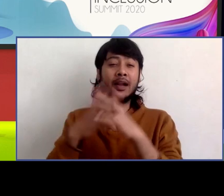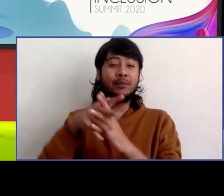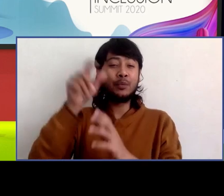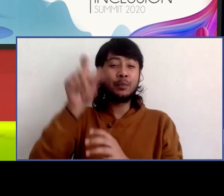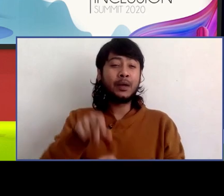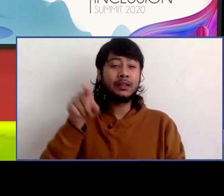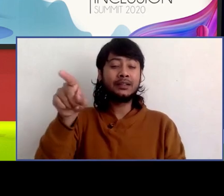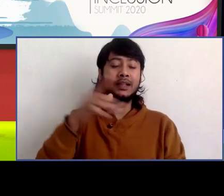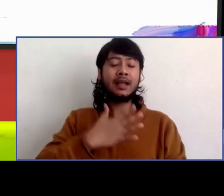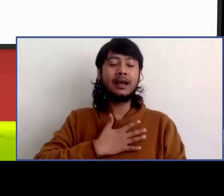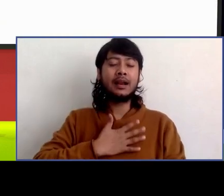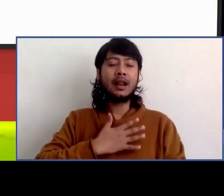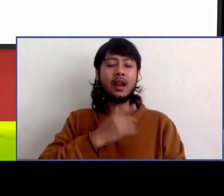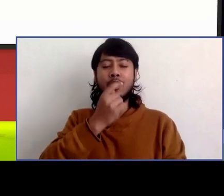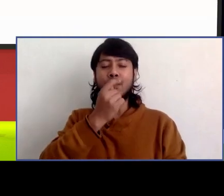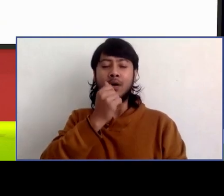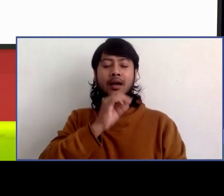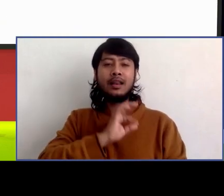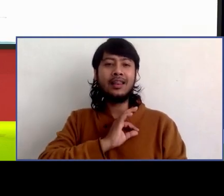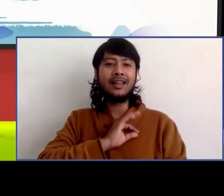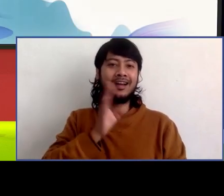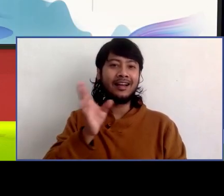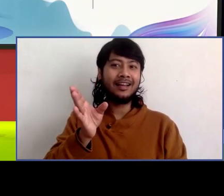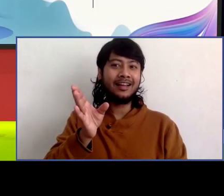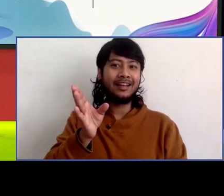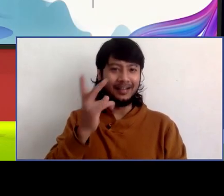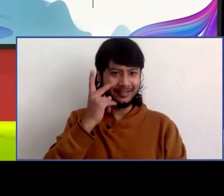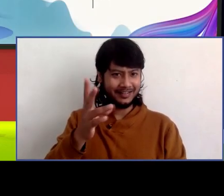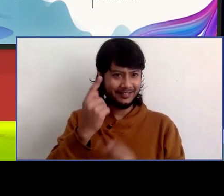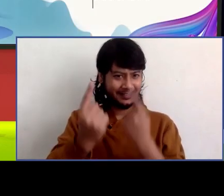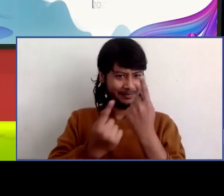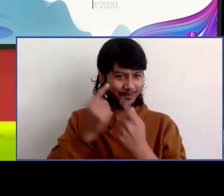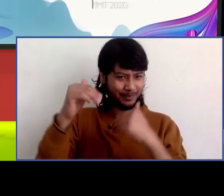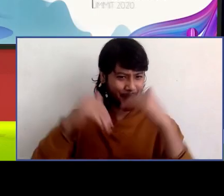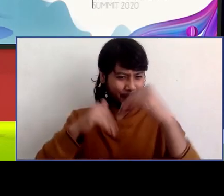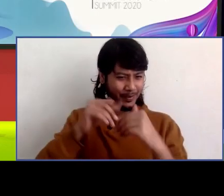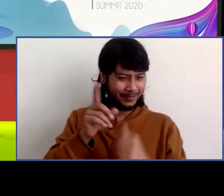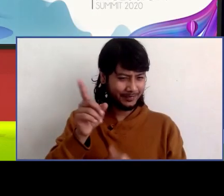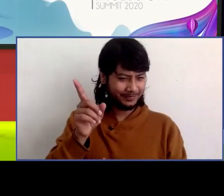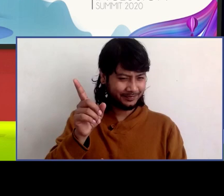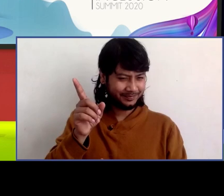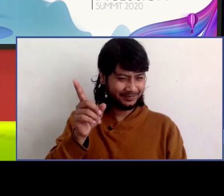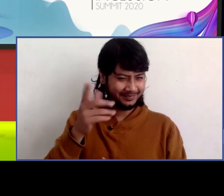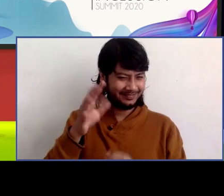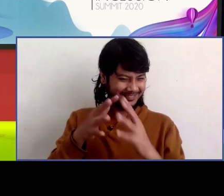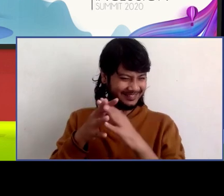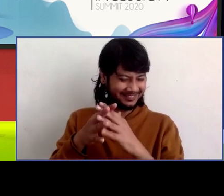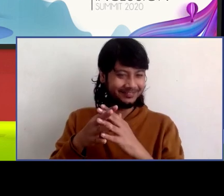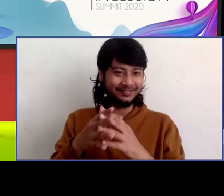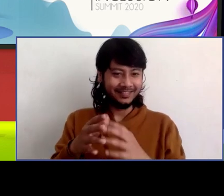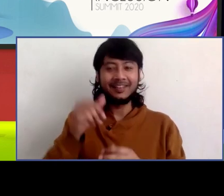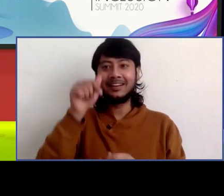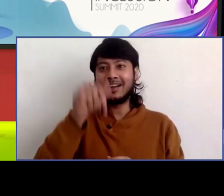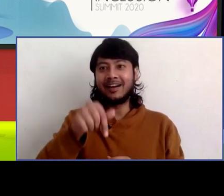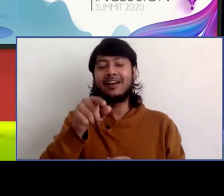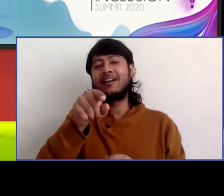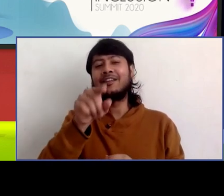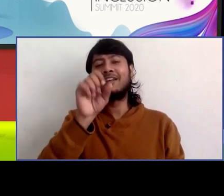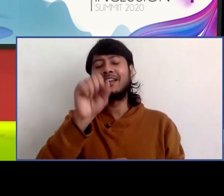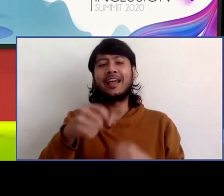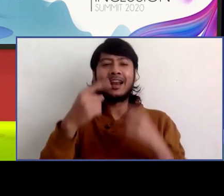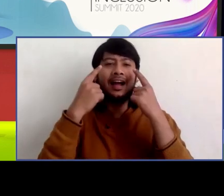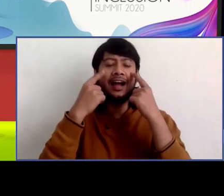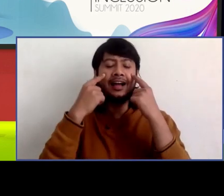what's that word that resonates with touch? Close your eyes